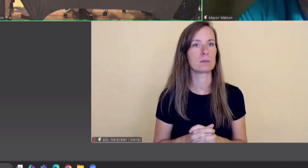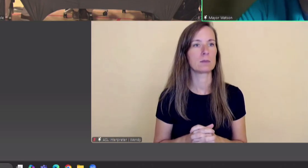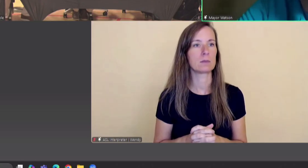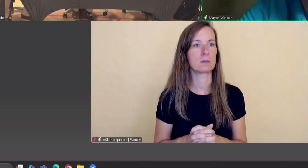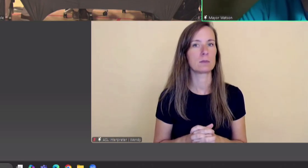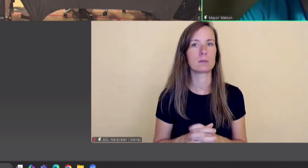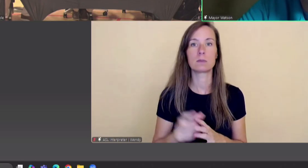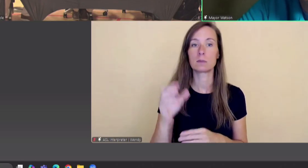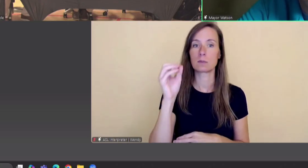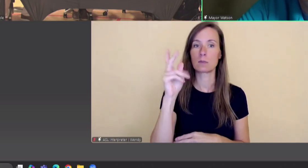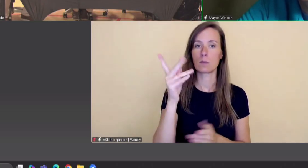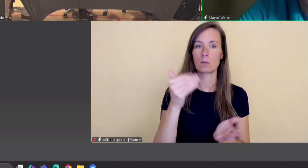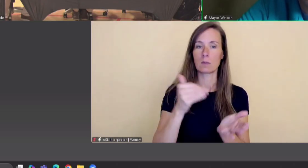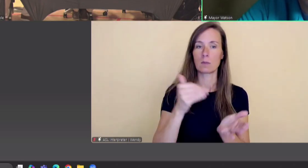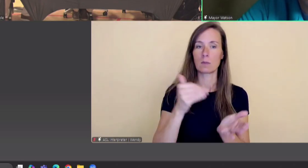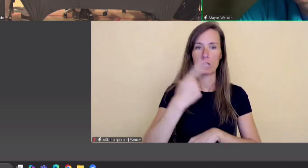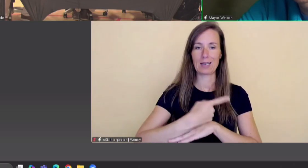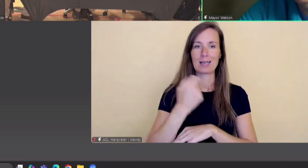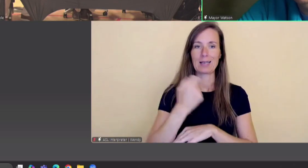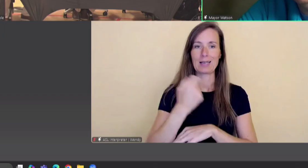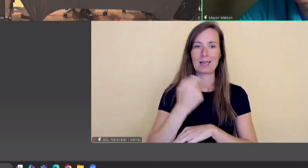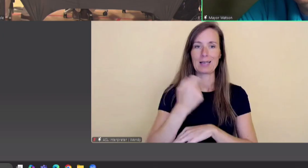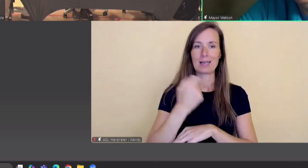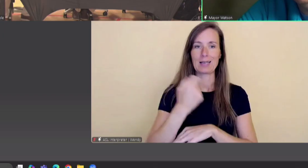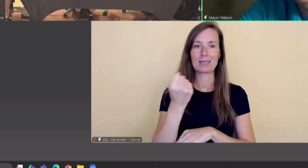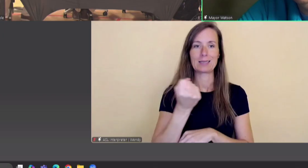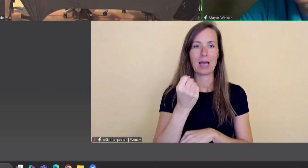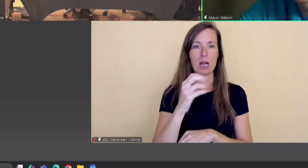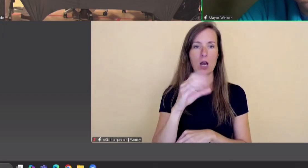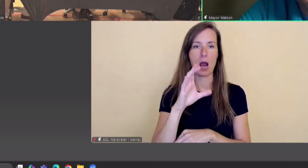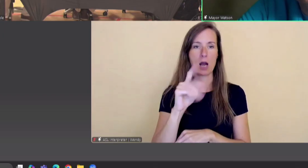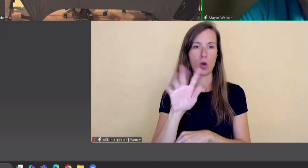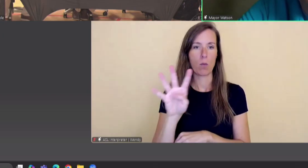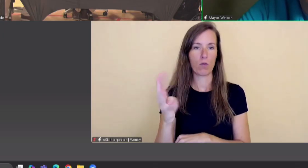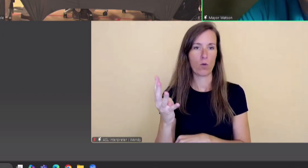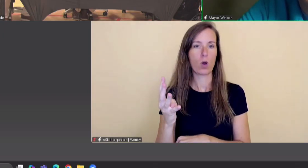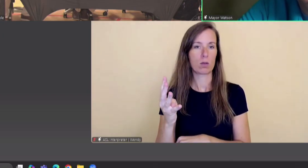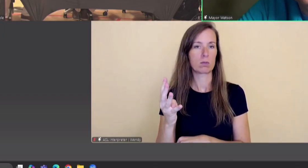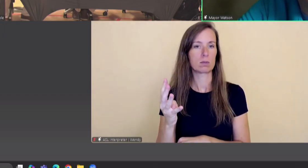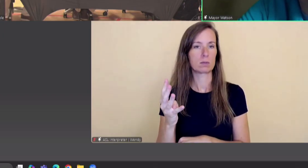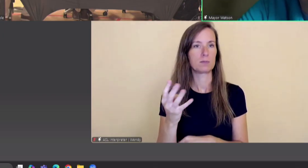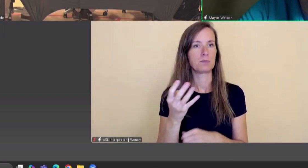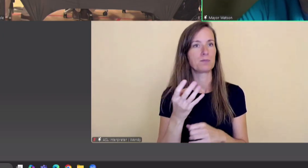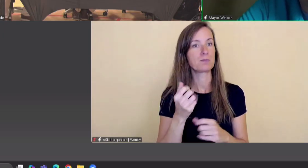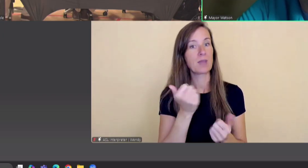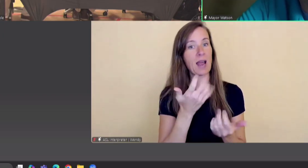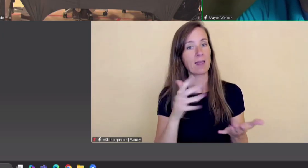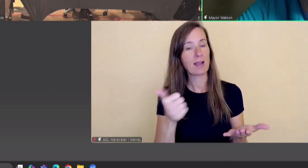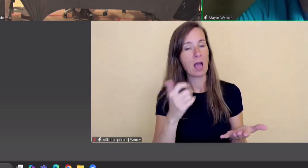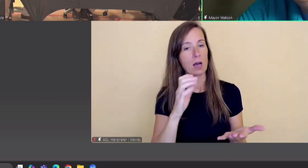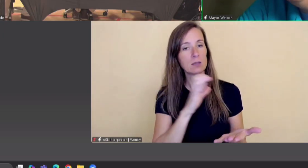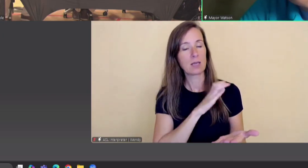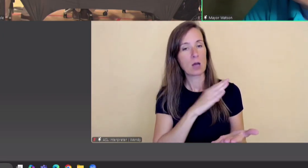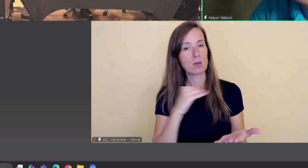spot. Okay, and again, Cheverly Day is Saturday, October 4th, so everyone knows. Anything else, Councilmember LeGlohic?